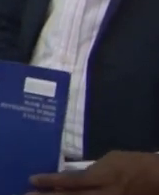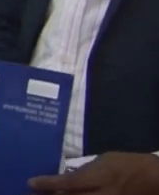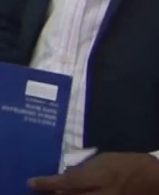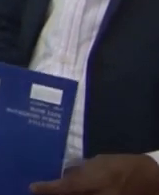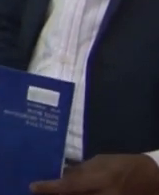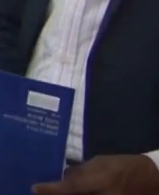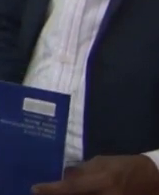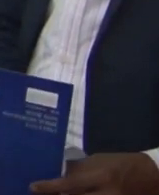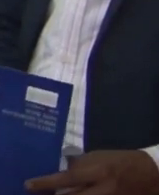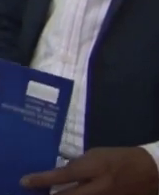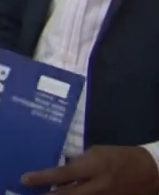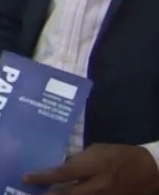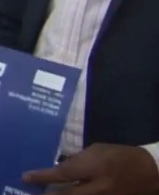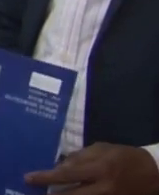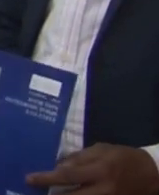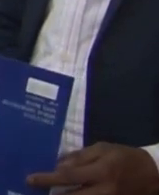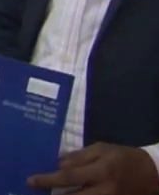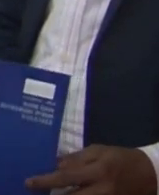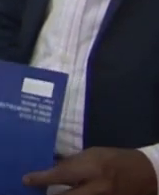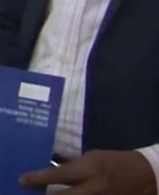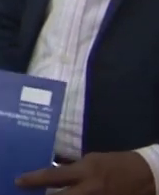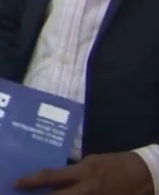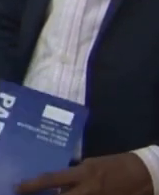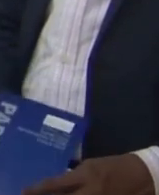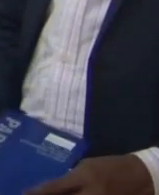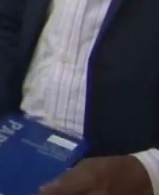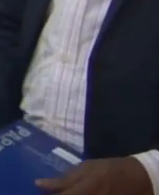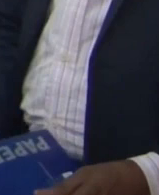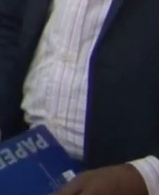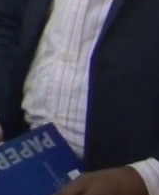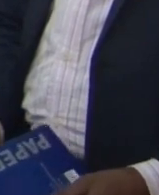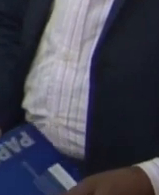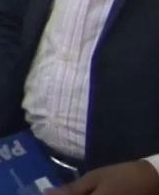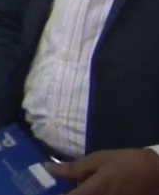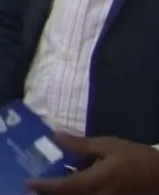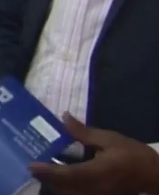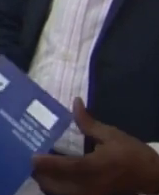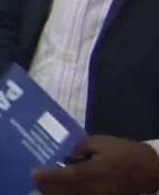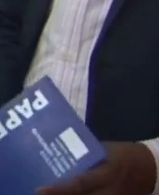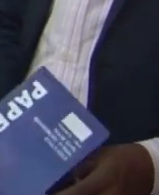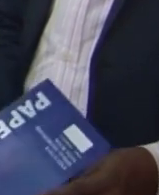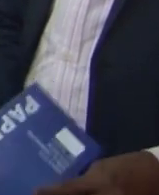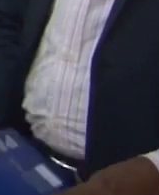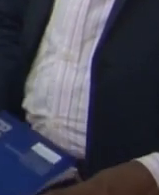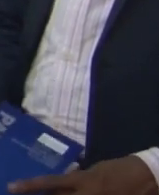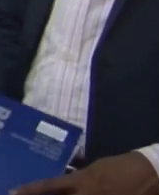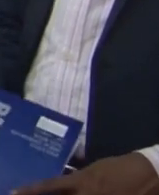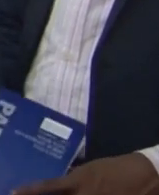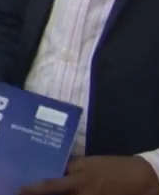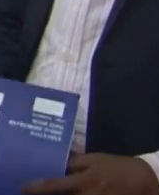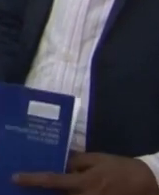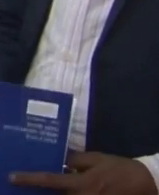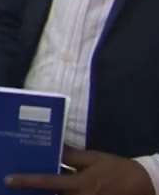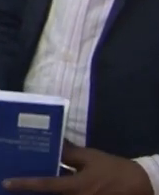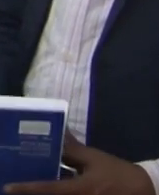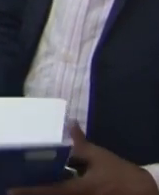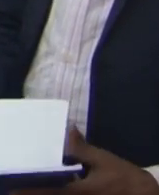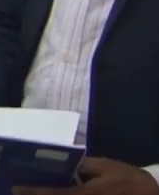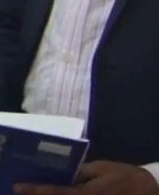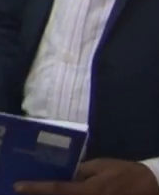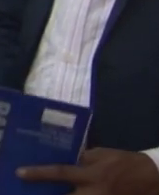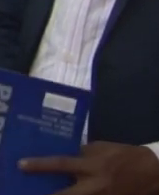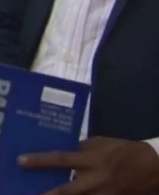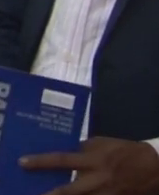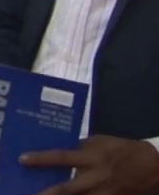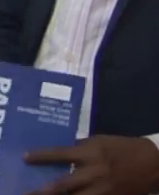life around, that there will be something that will happen of great, tremendous benefit in every heart, in every life,